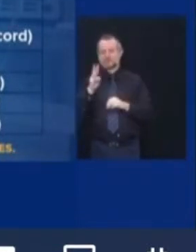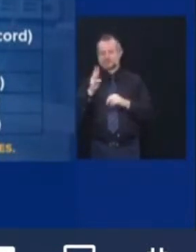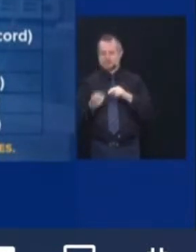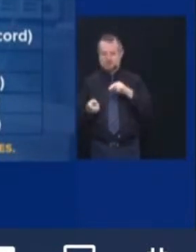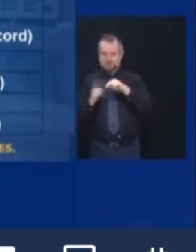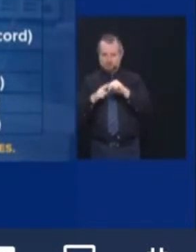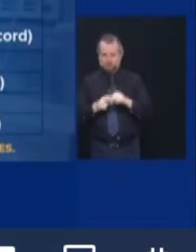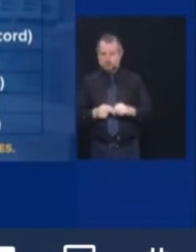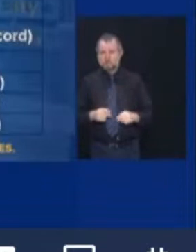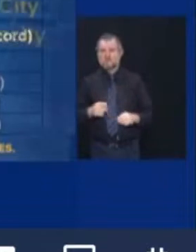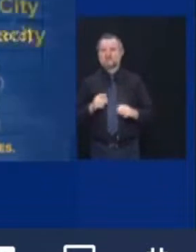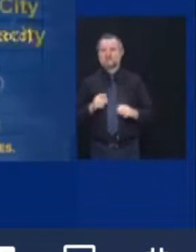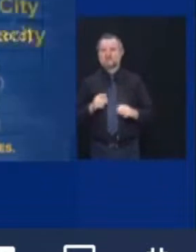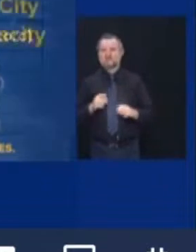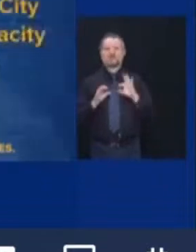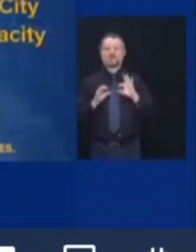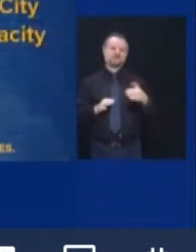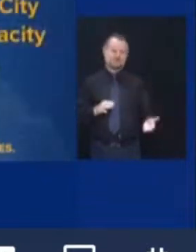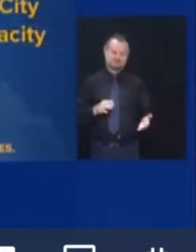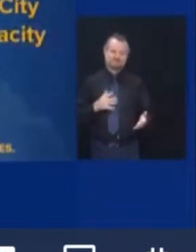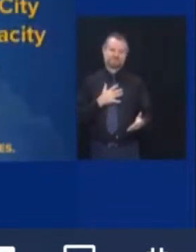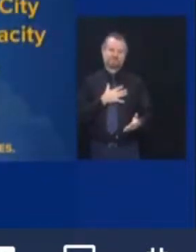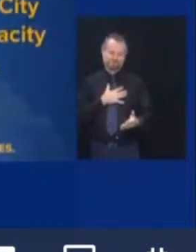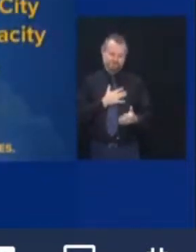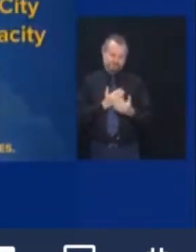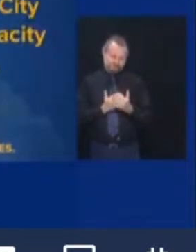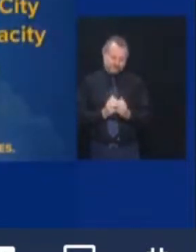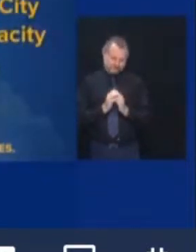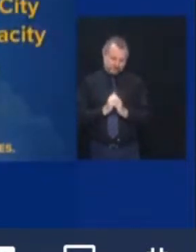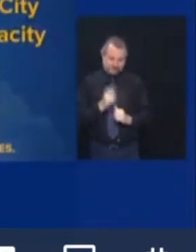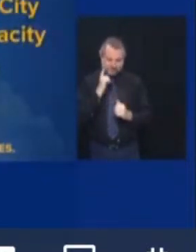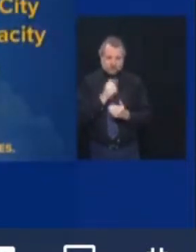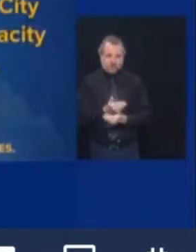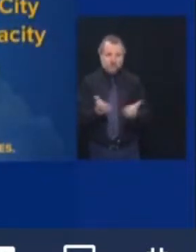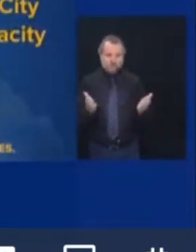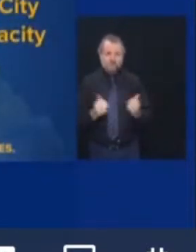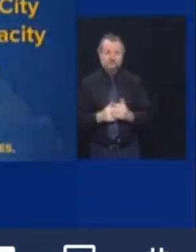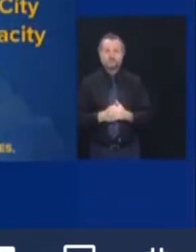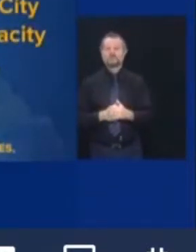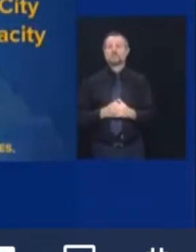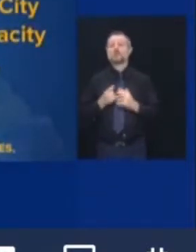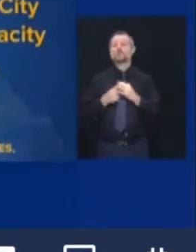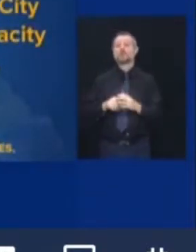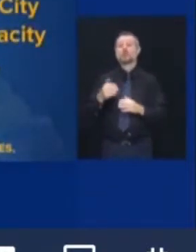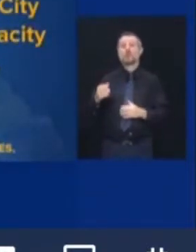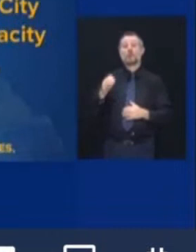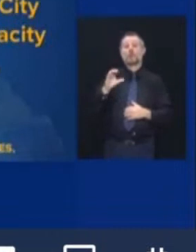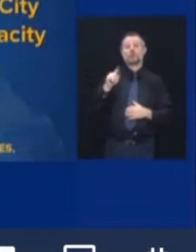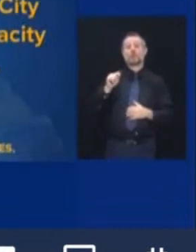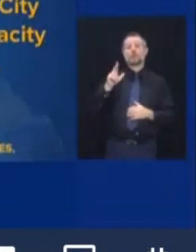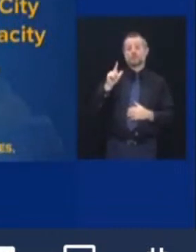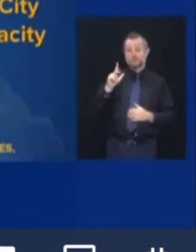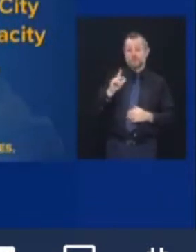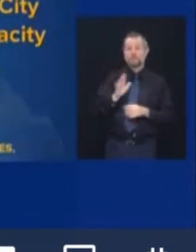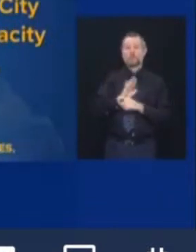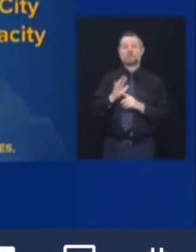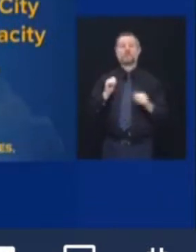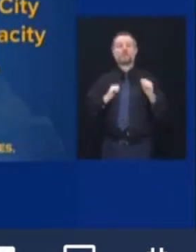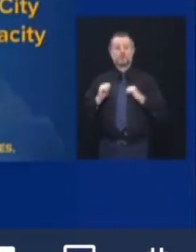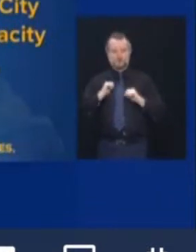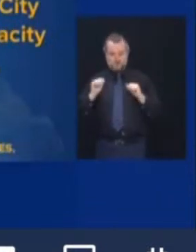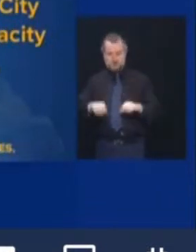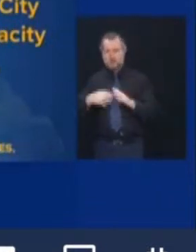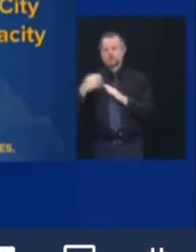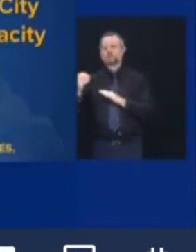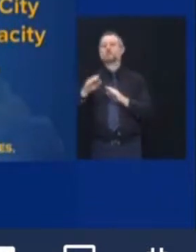New Yorkers. They're in our thoughts and prayers. Beginning October 23, movie theaters outside of New York City will be allowed to reopen at